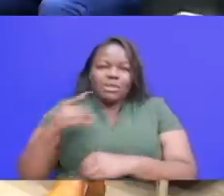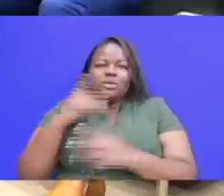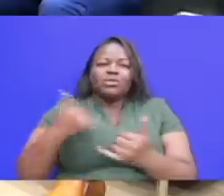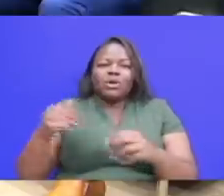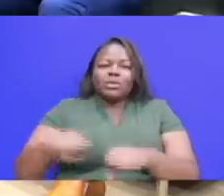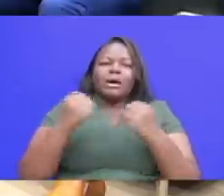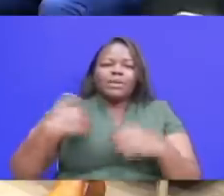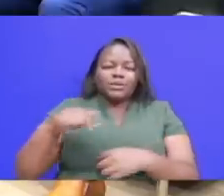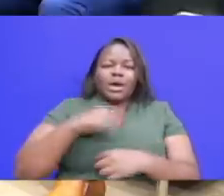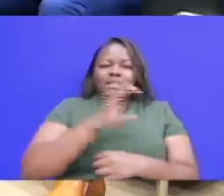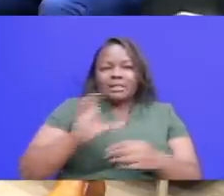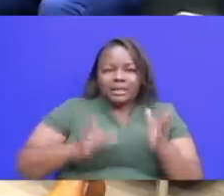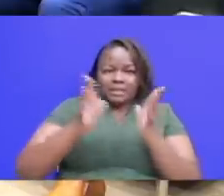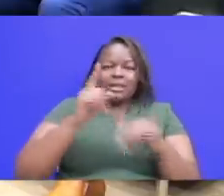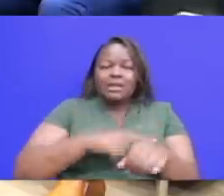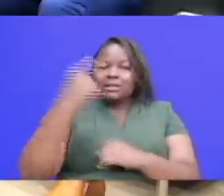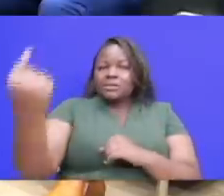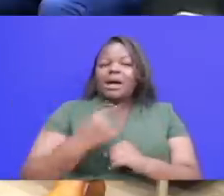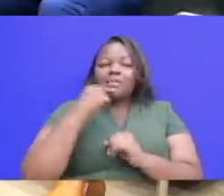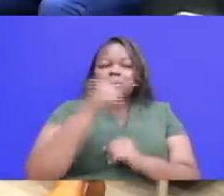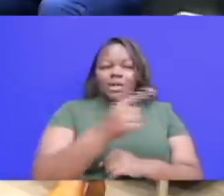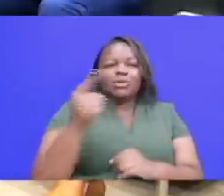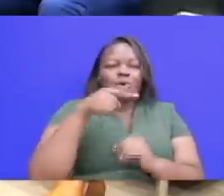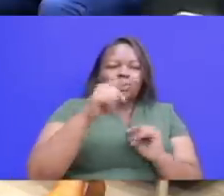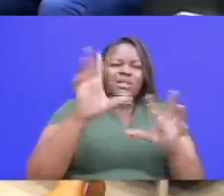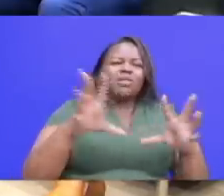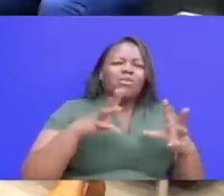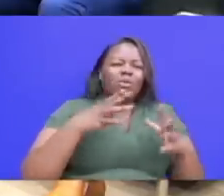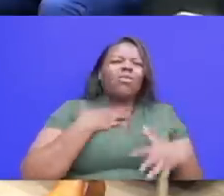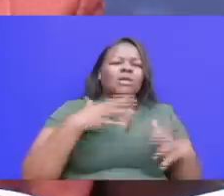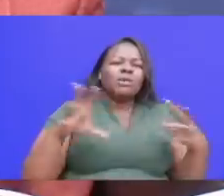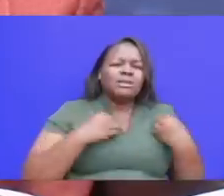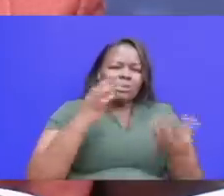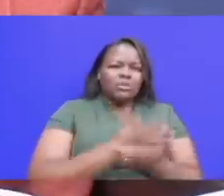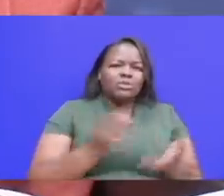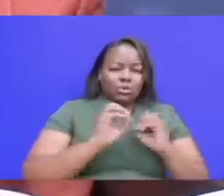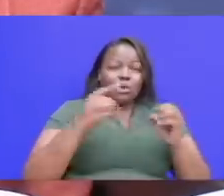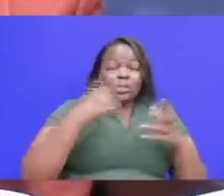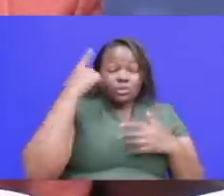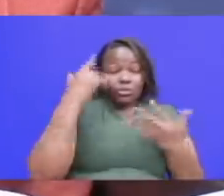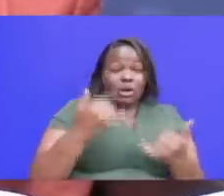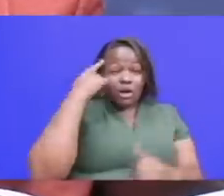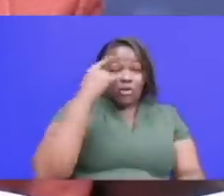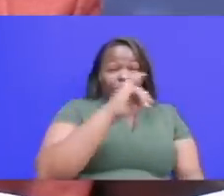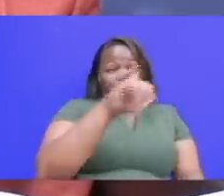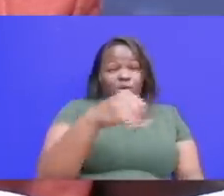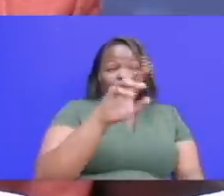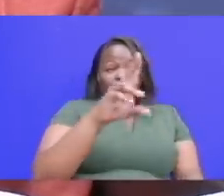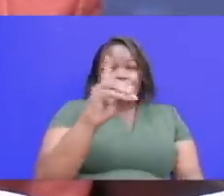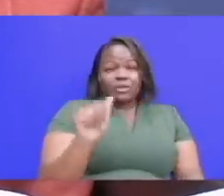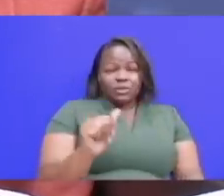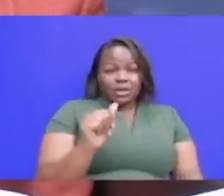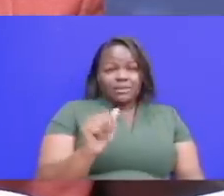as Christians. When somebody comes and rebukes you, you do not want to accept the truth. So for Judah, I see that he actually changes. And at that point, by the